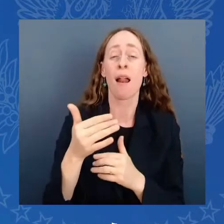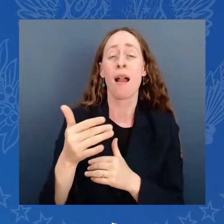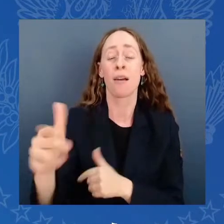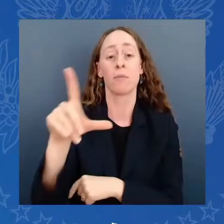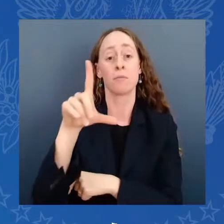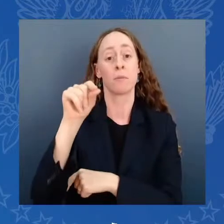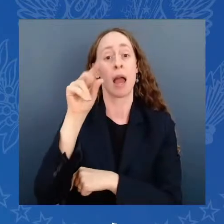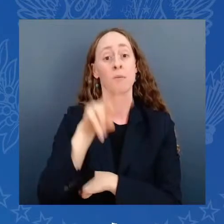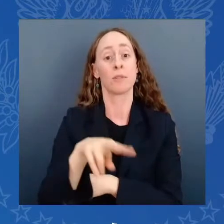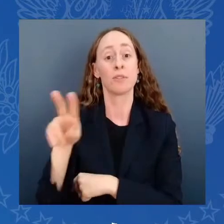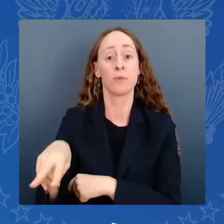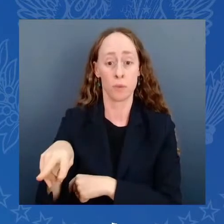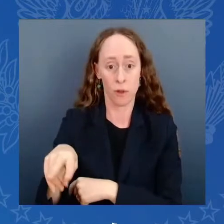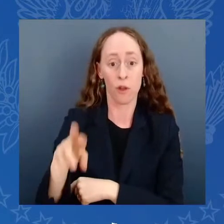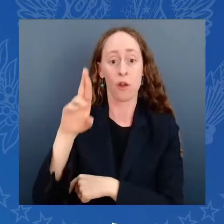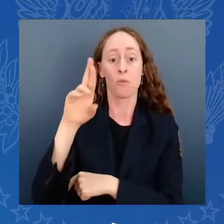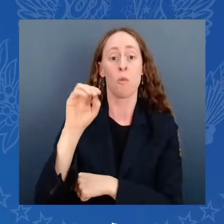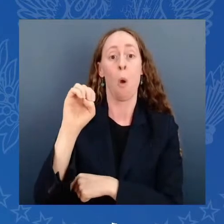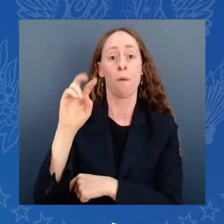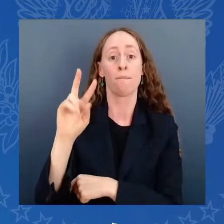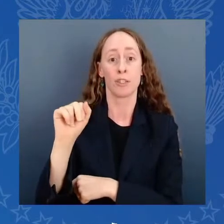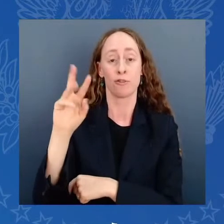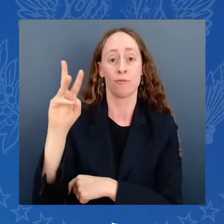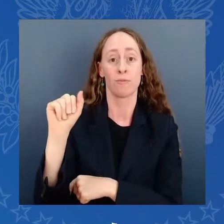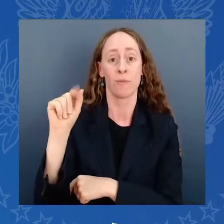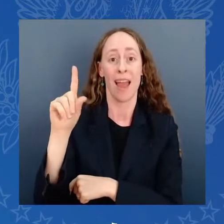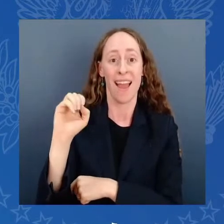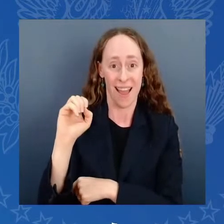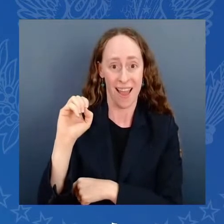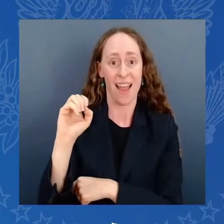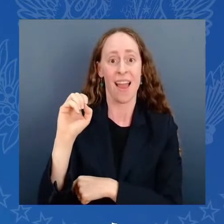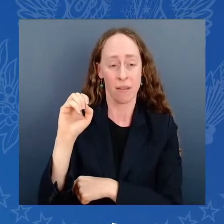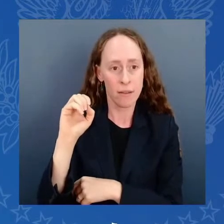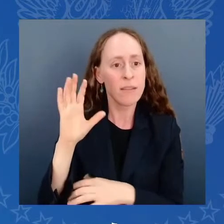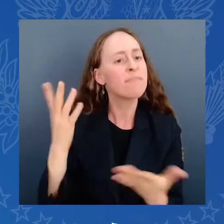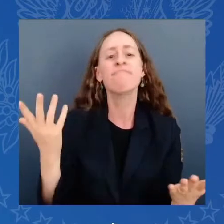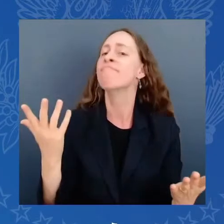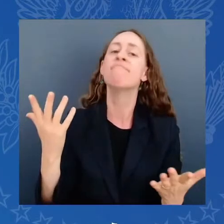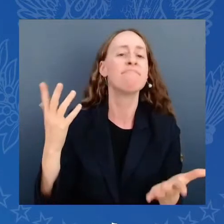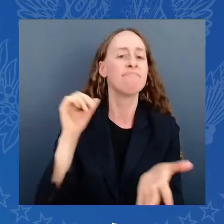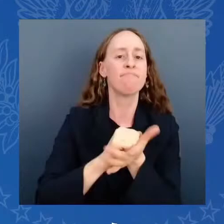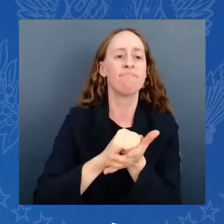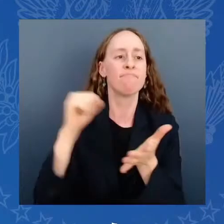choose that had been the law of the land for 50 years. 50 years.